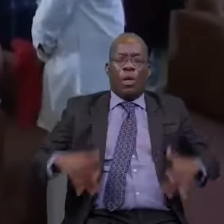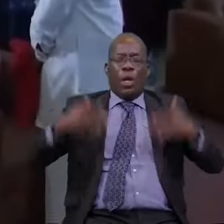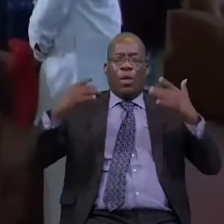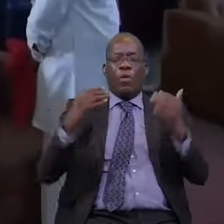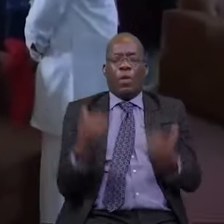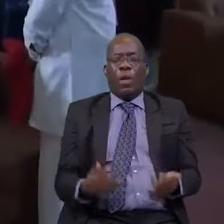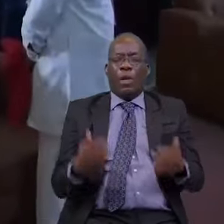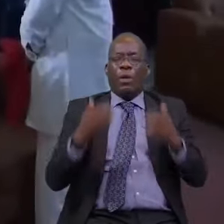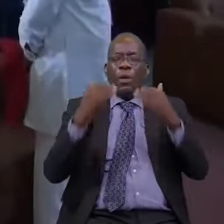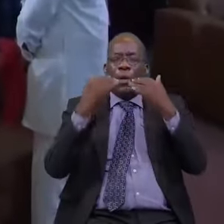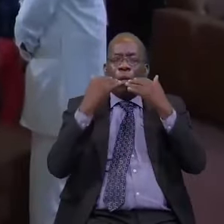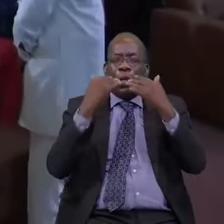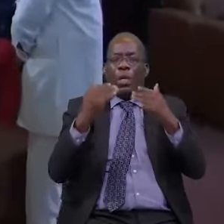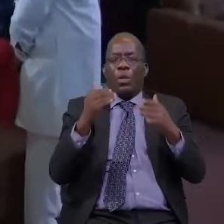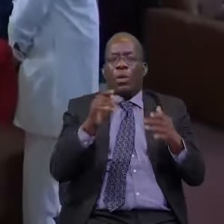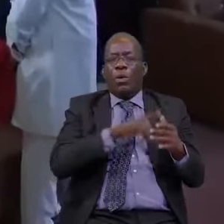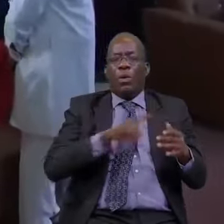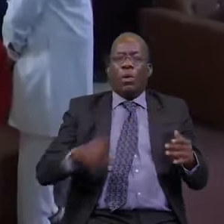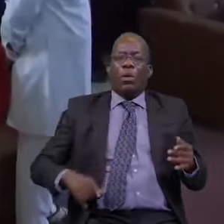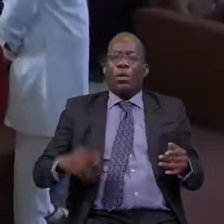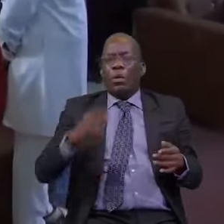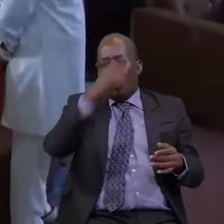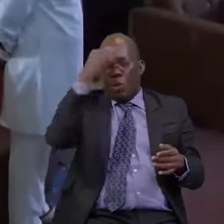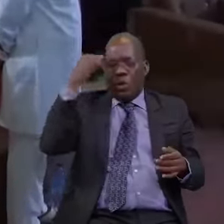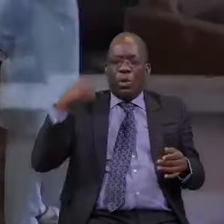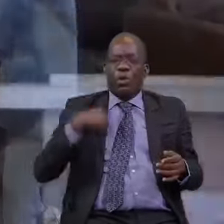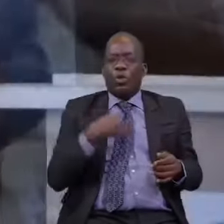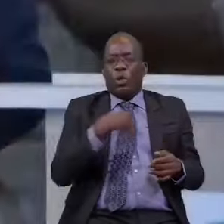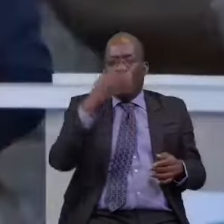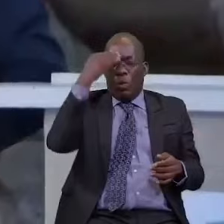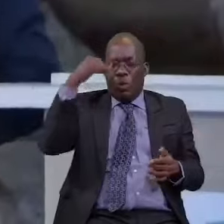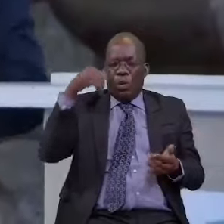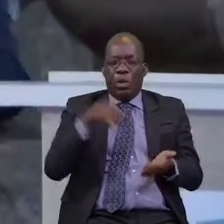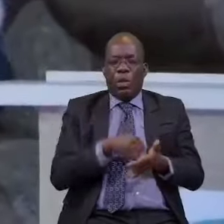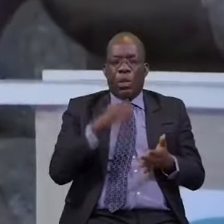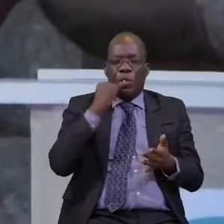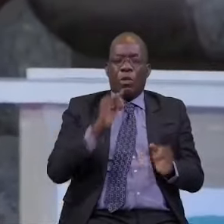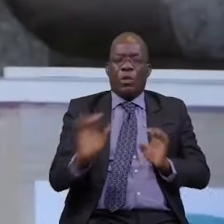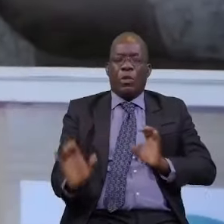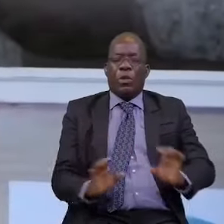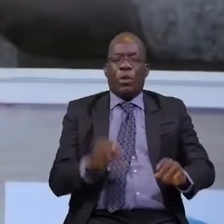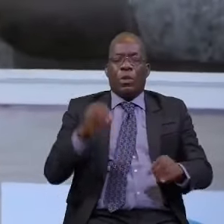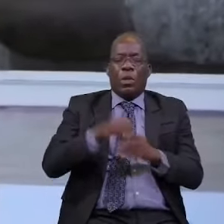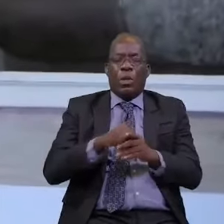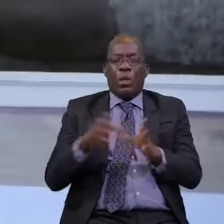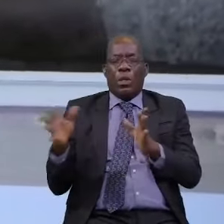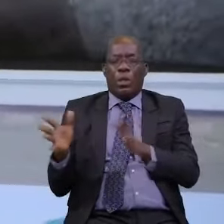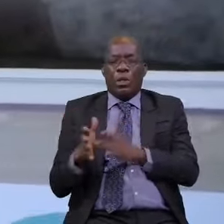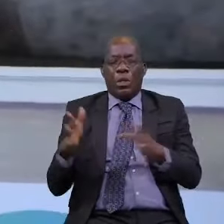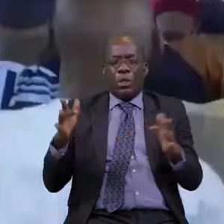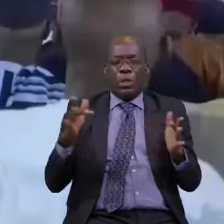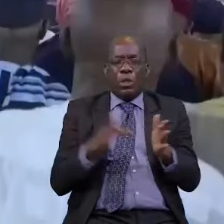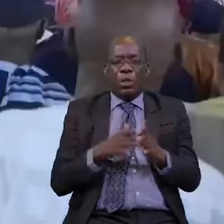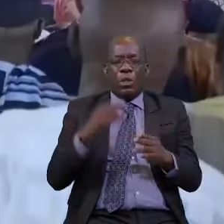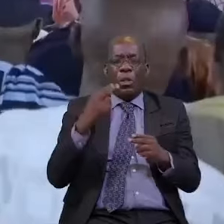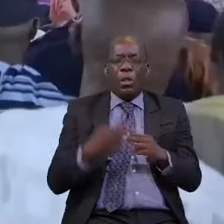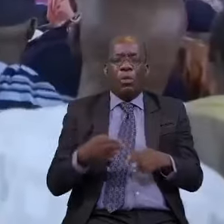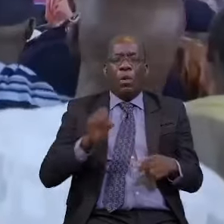know it is done. Amen. In Jesus' name, I pray.